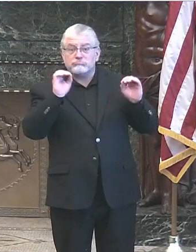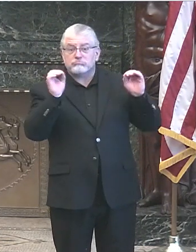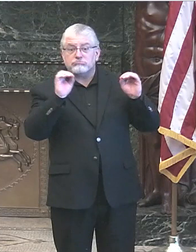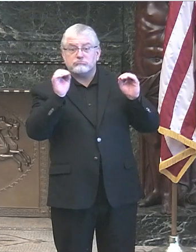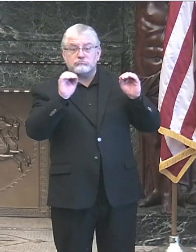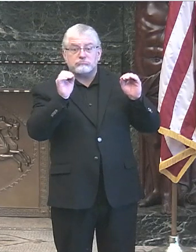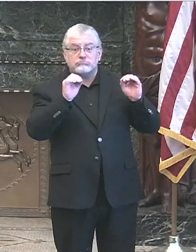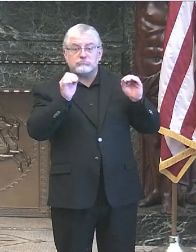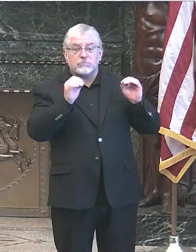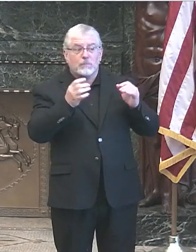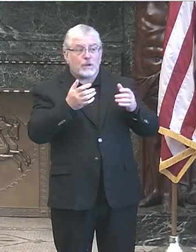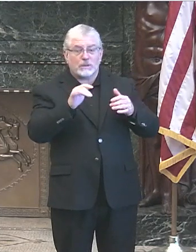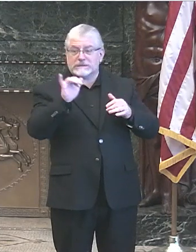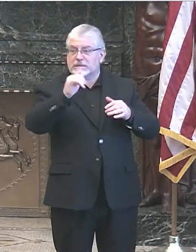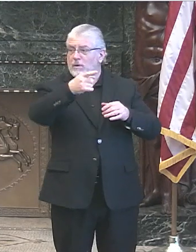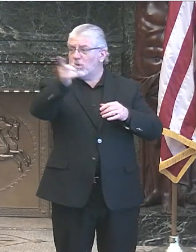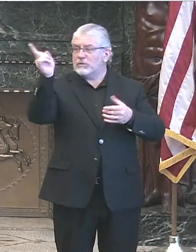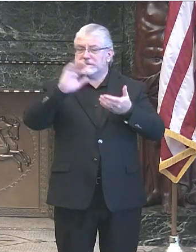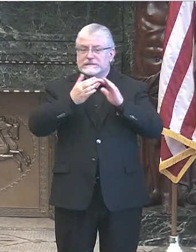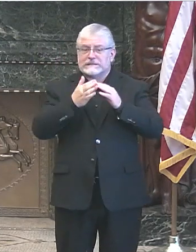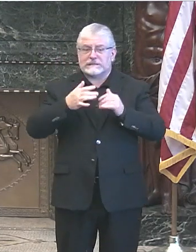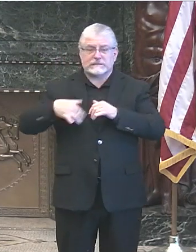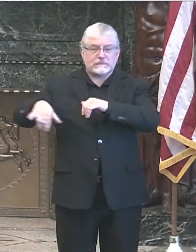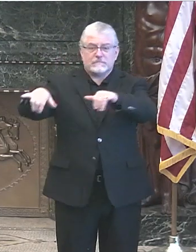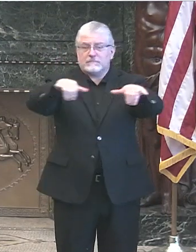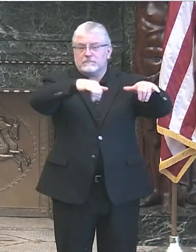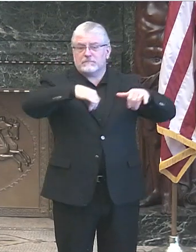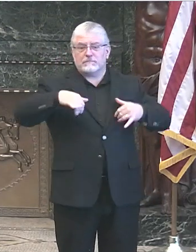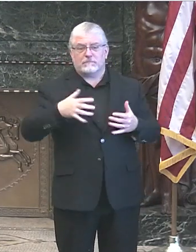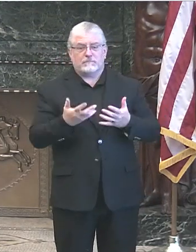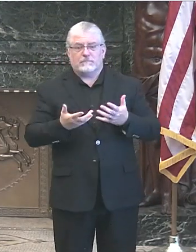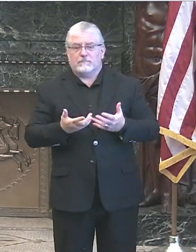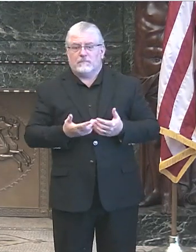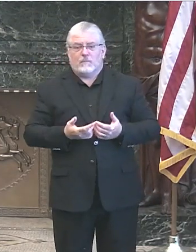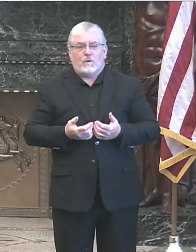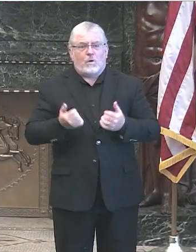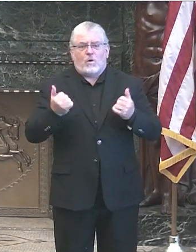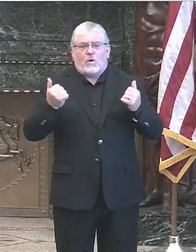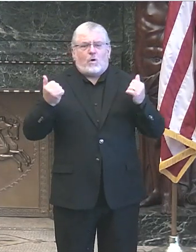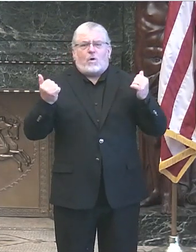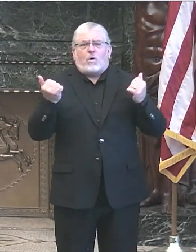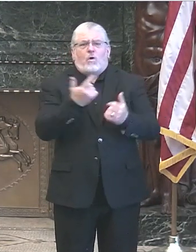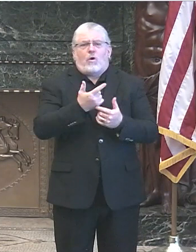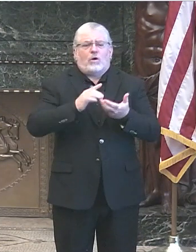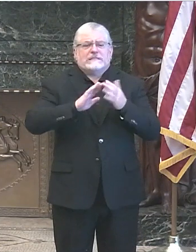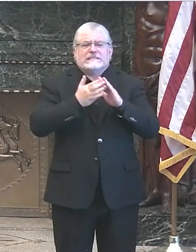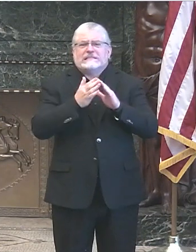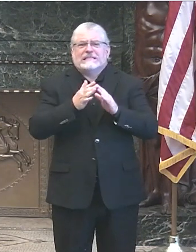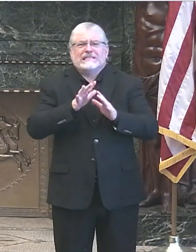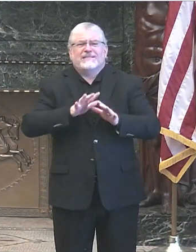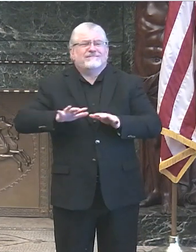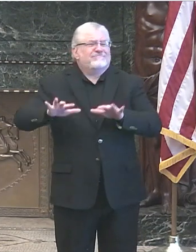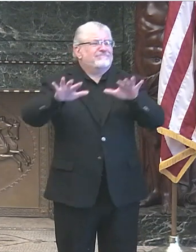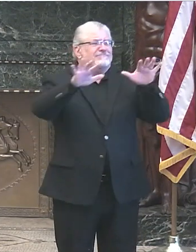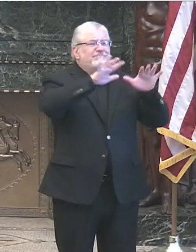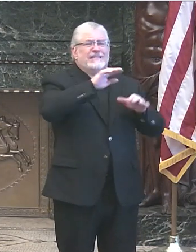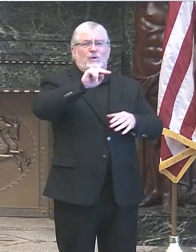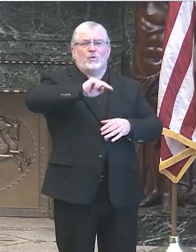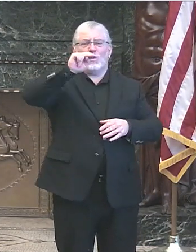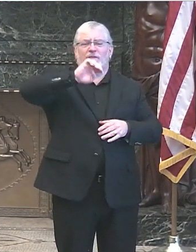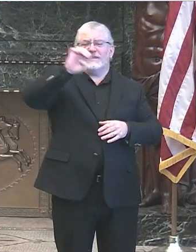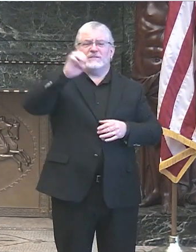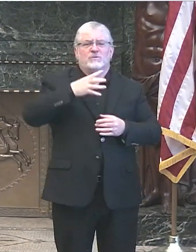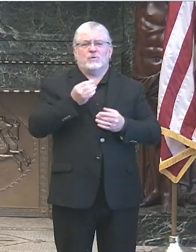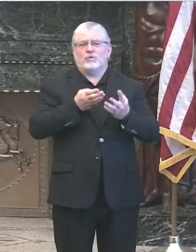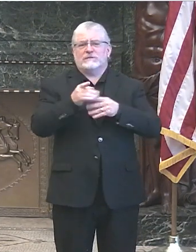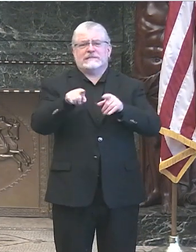high density cities of the Northeast are getting hit pretty hard by this. But as the mayor said, we put in place a lot of actions to address it, including our social distancing